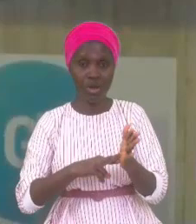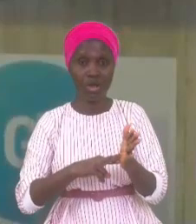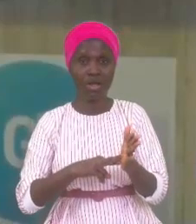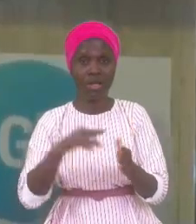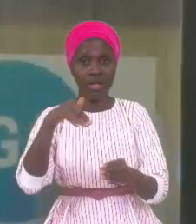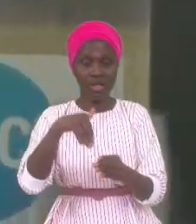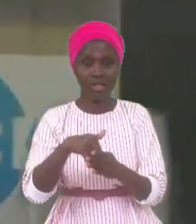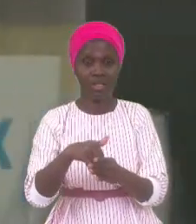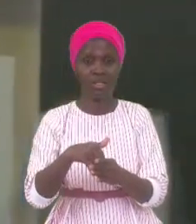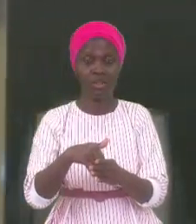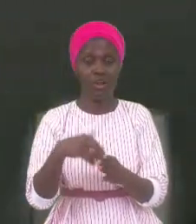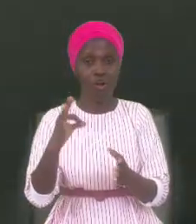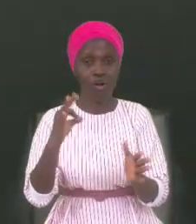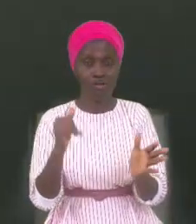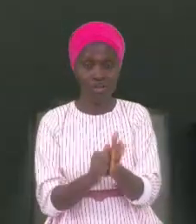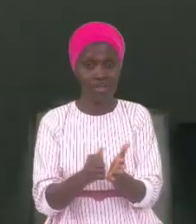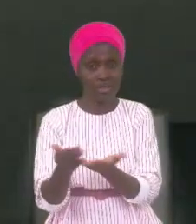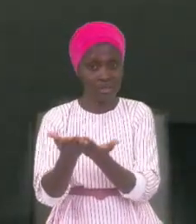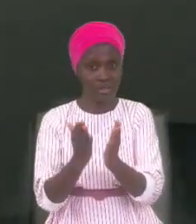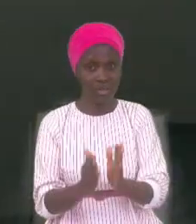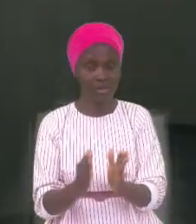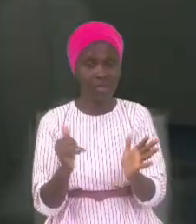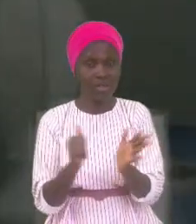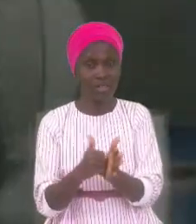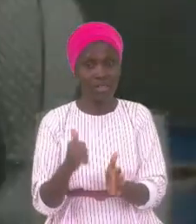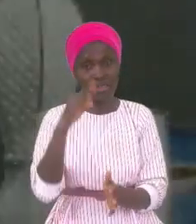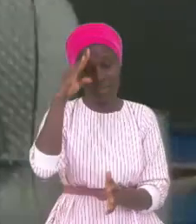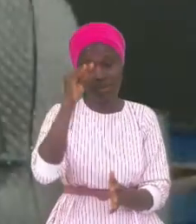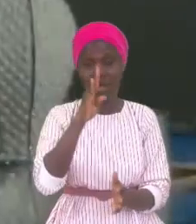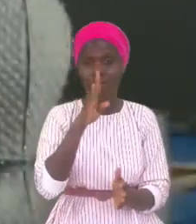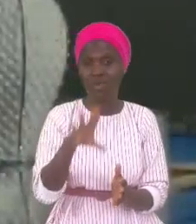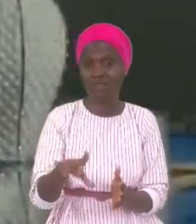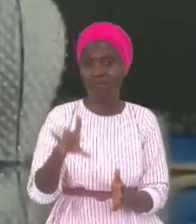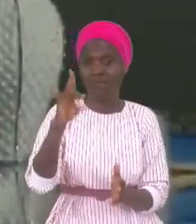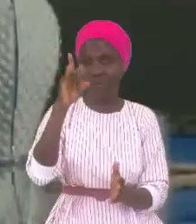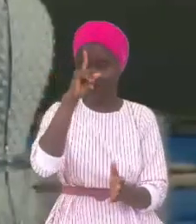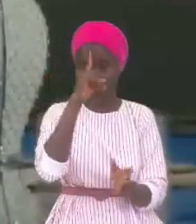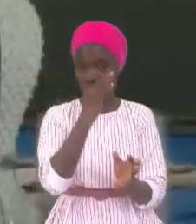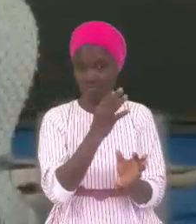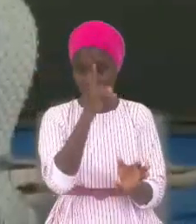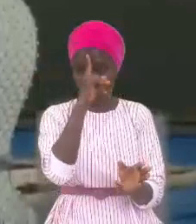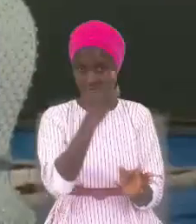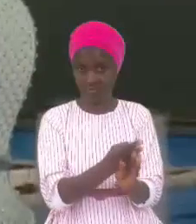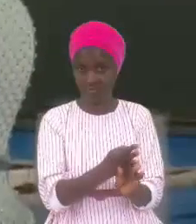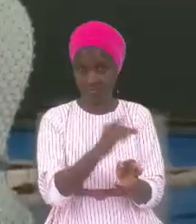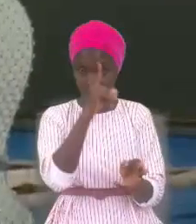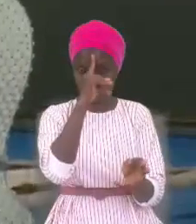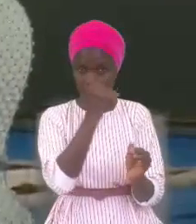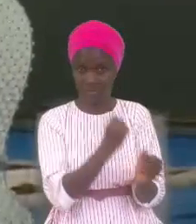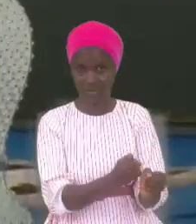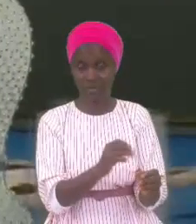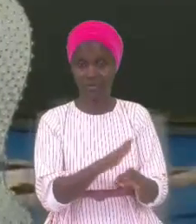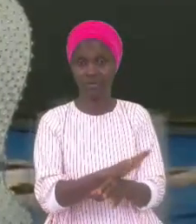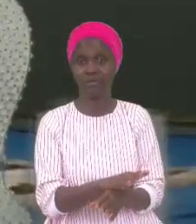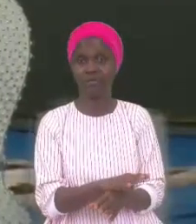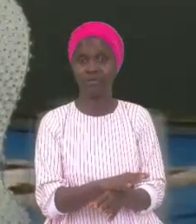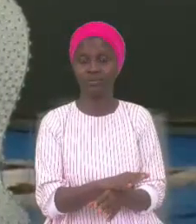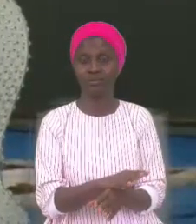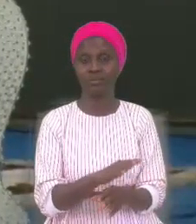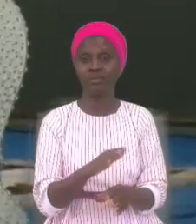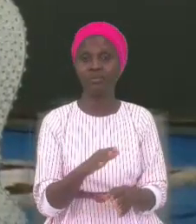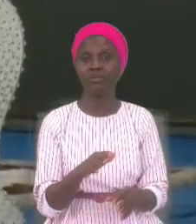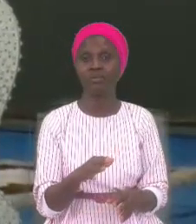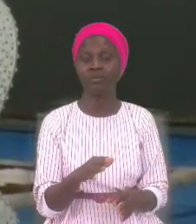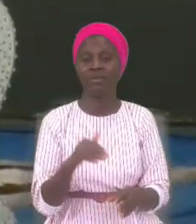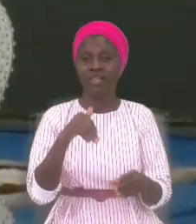stewards of ministers that a man be found faithful. And then we're looking at Ephesians chapter